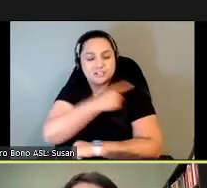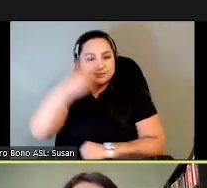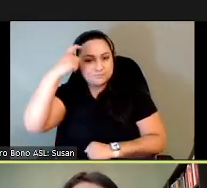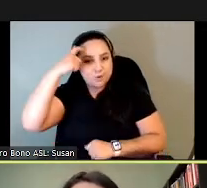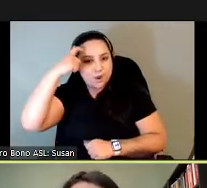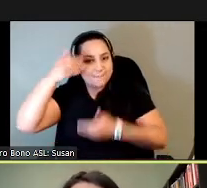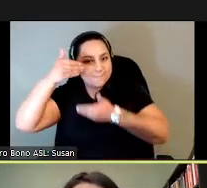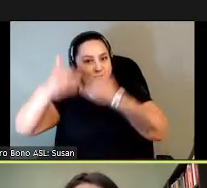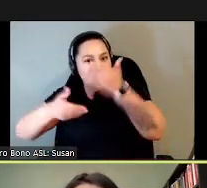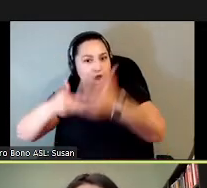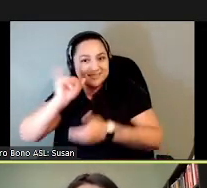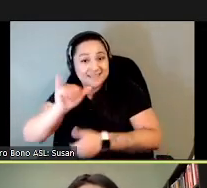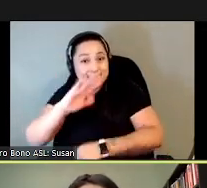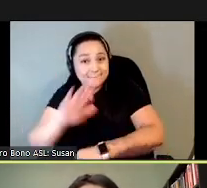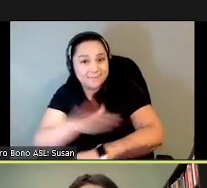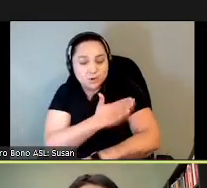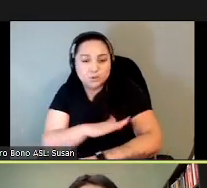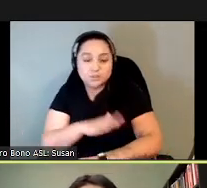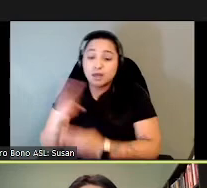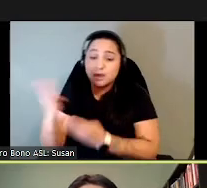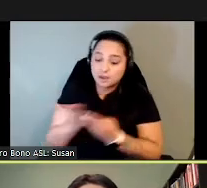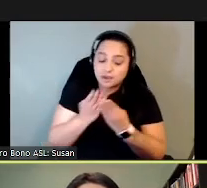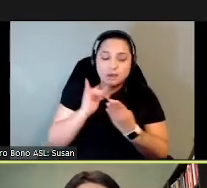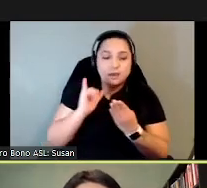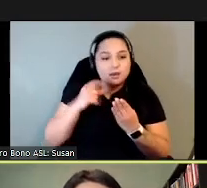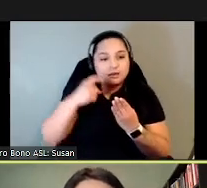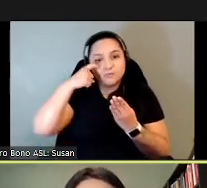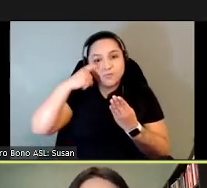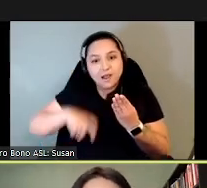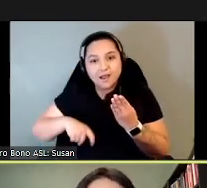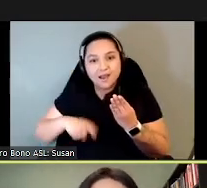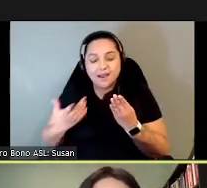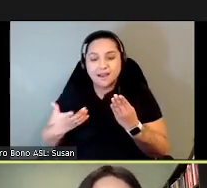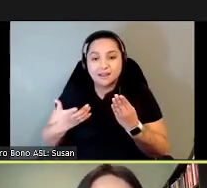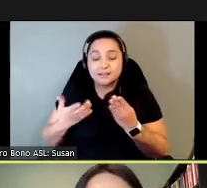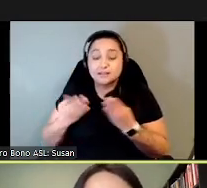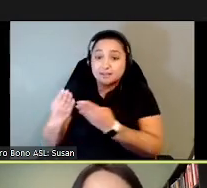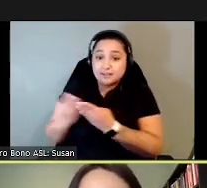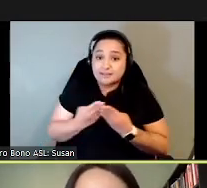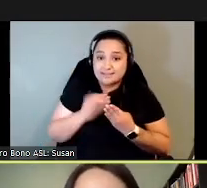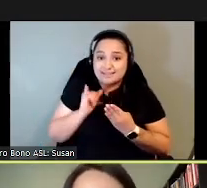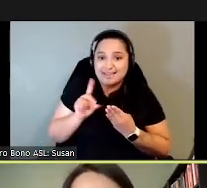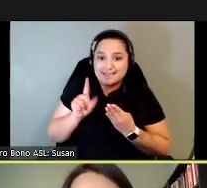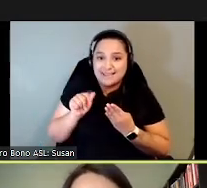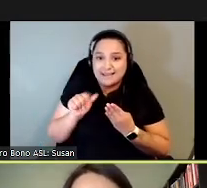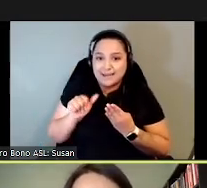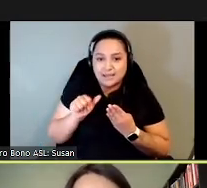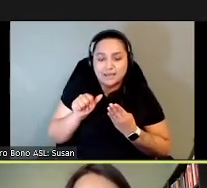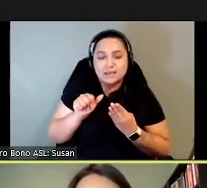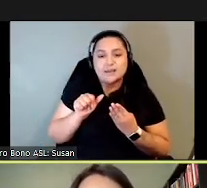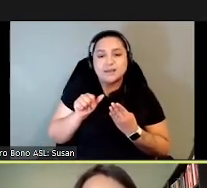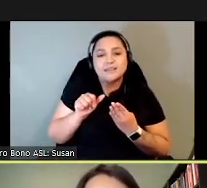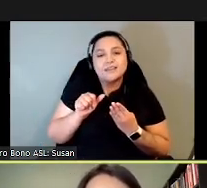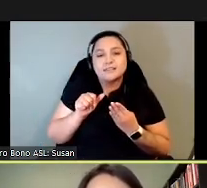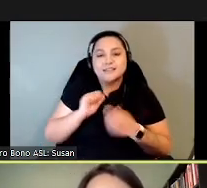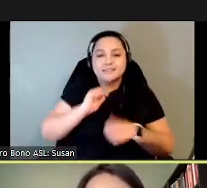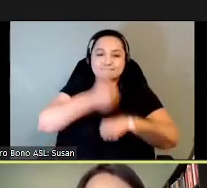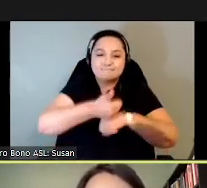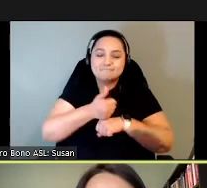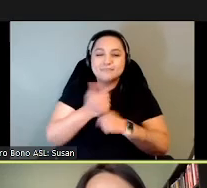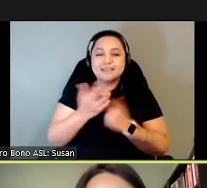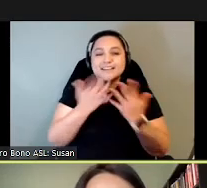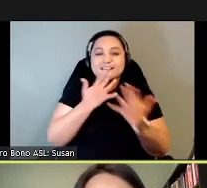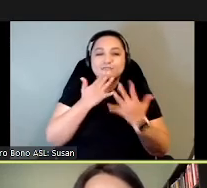I cried. They gave me the data and put it in these colorful data maps.